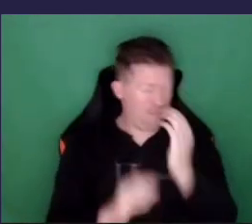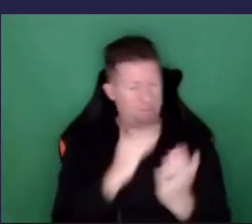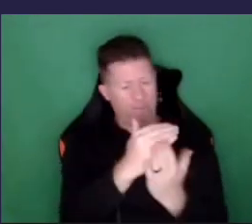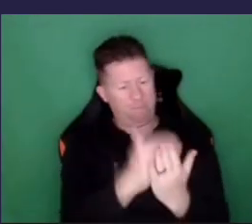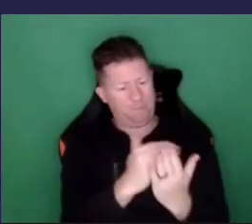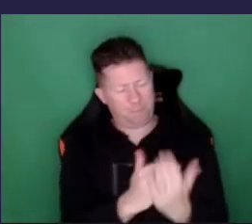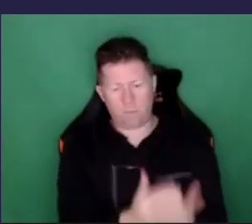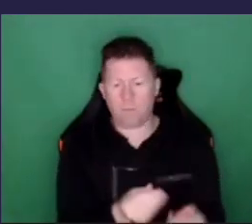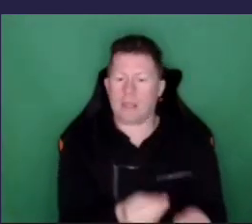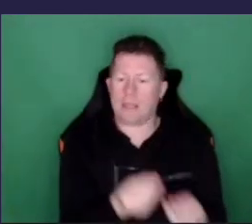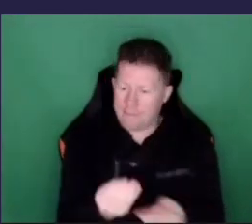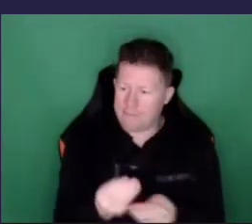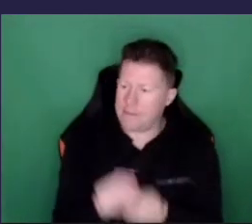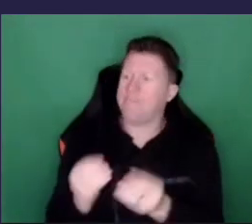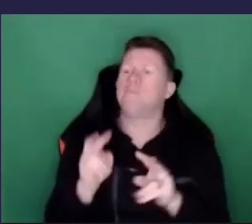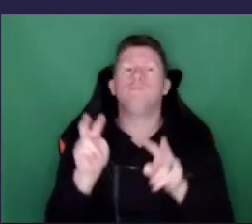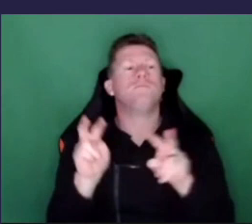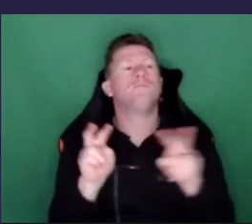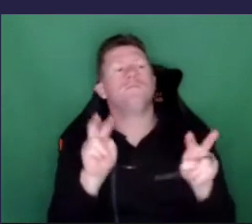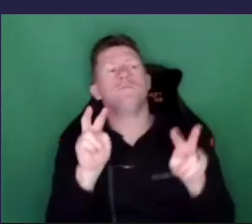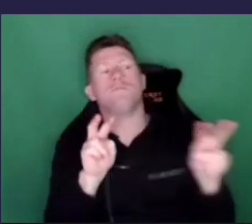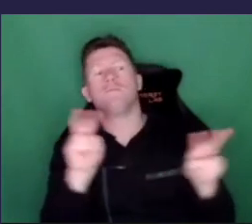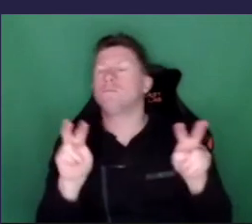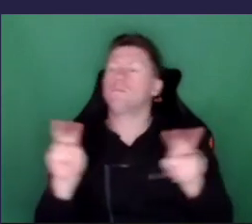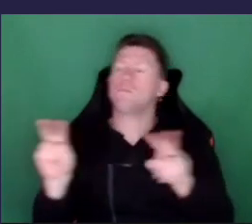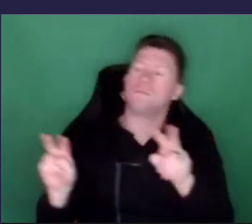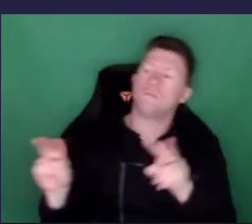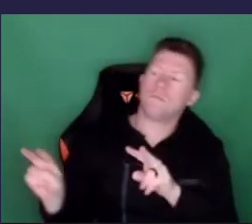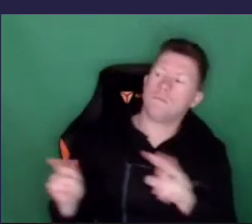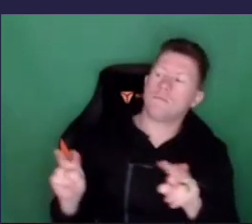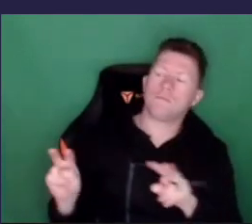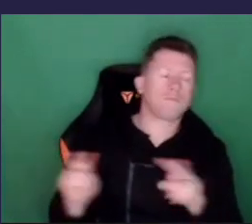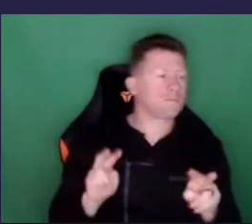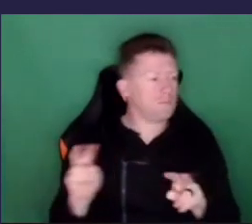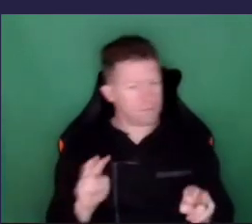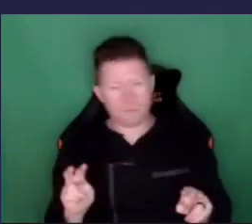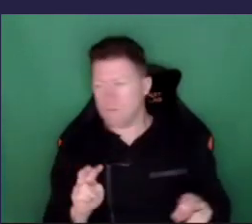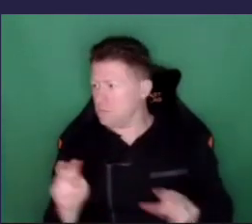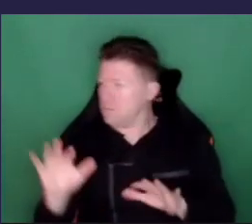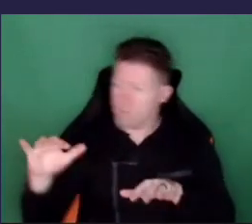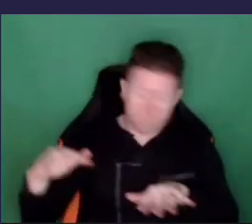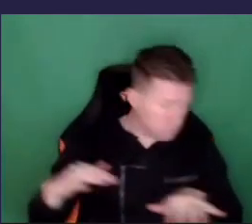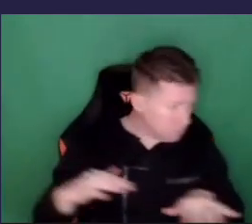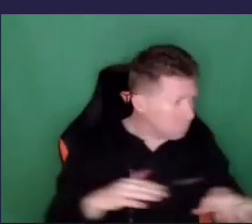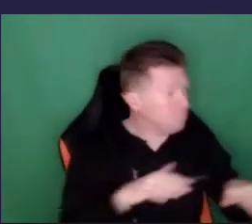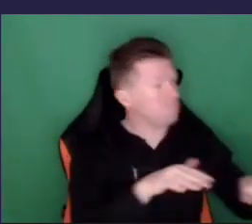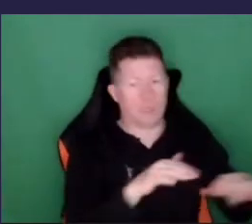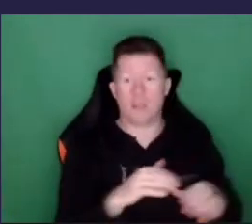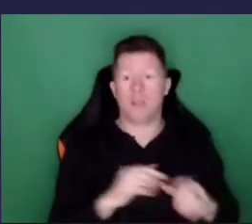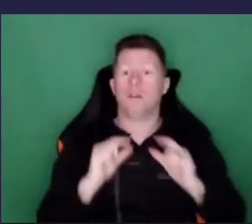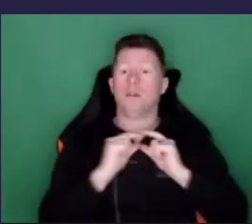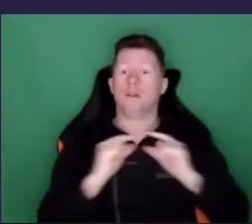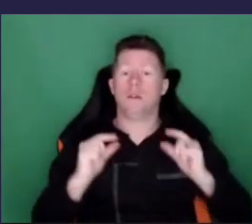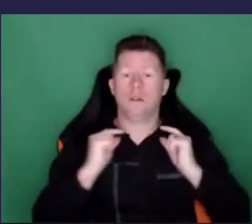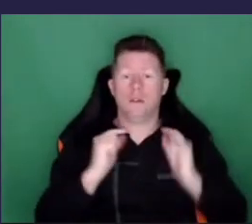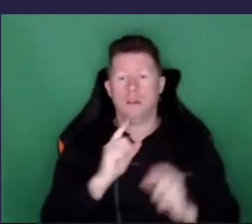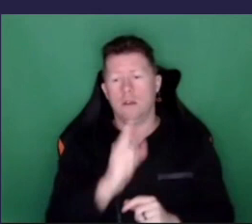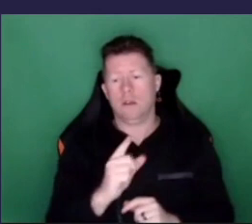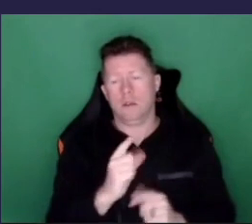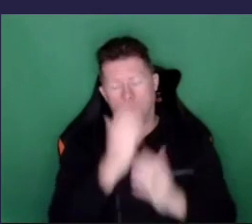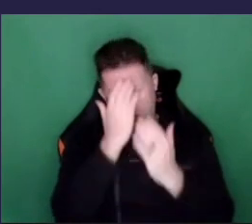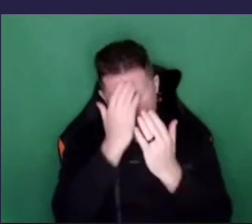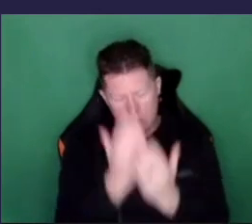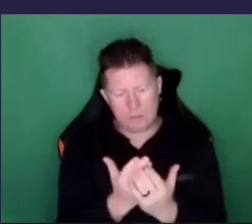going on outside the church as a form of protection. And the priest said, and we really respected Bob